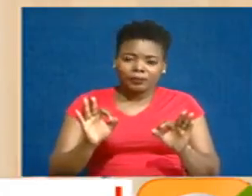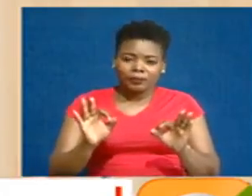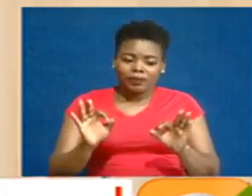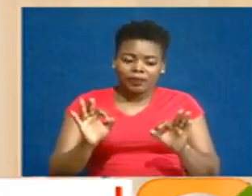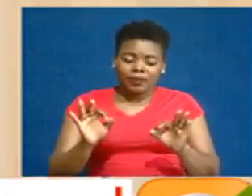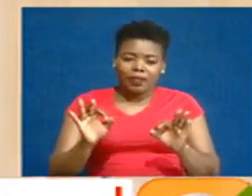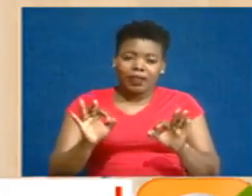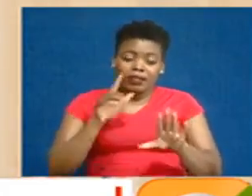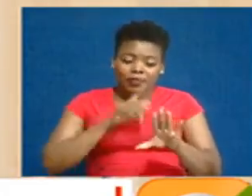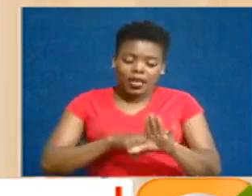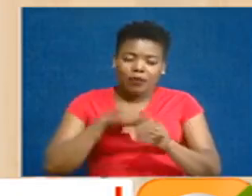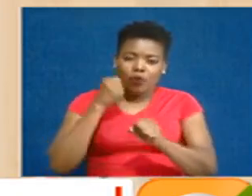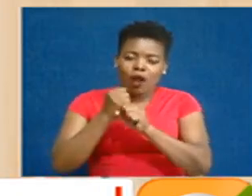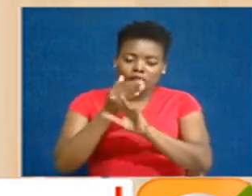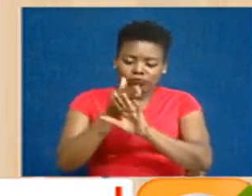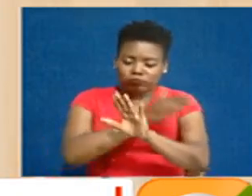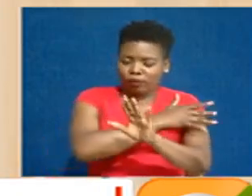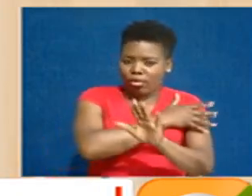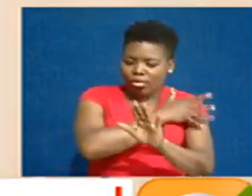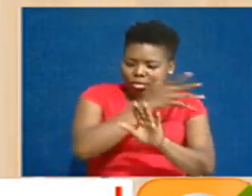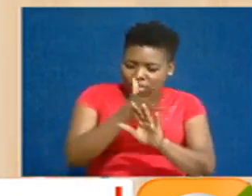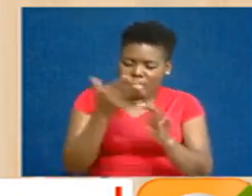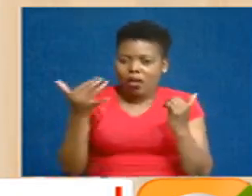in our zeal to work,